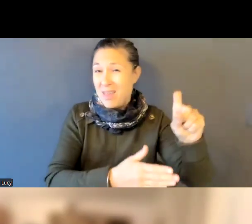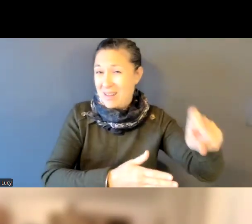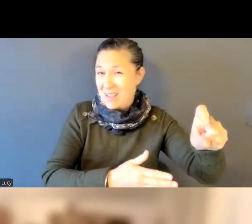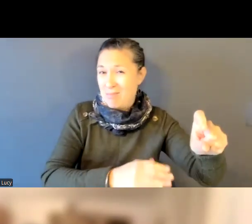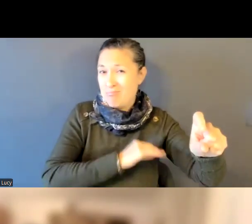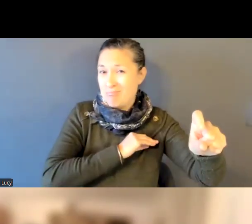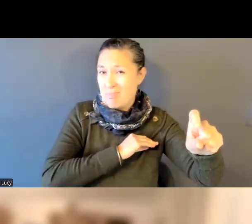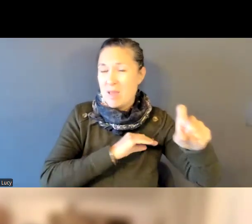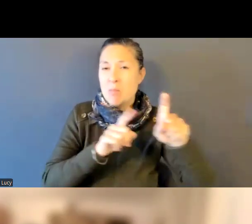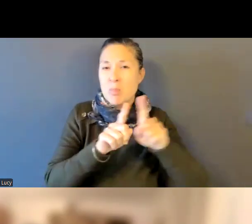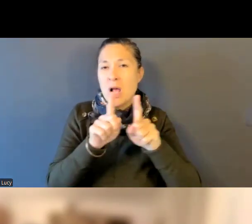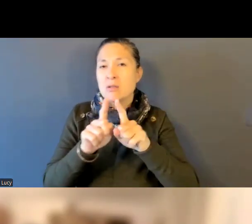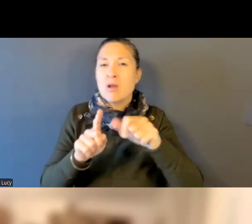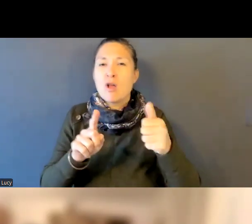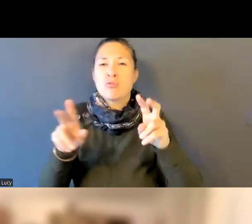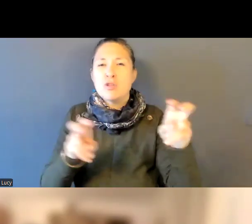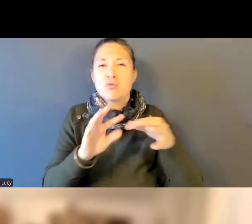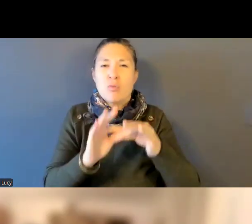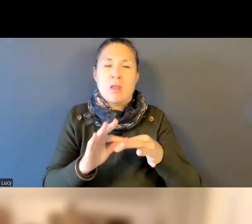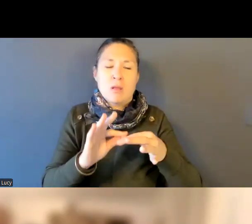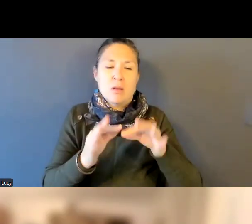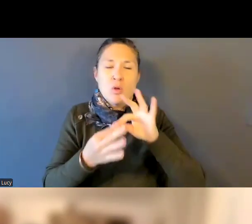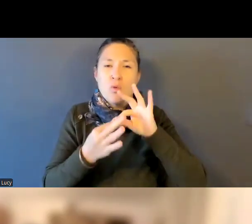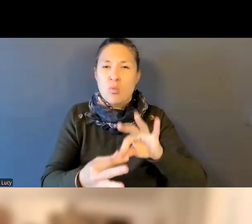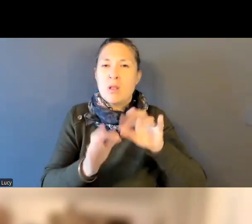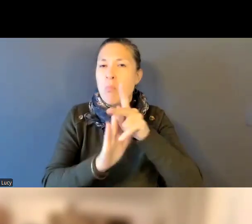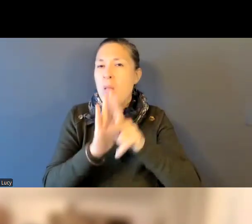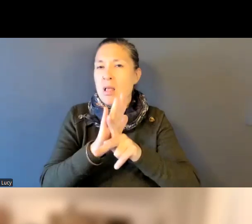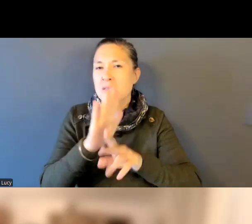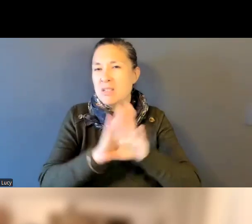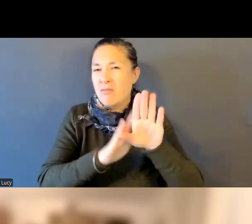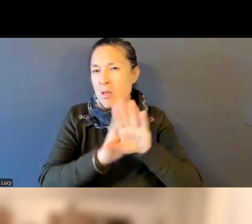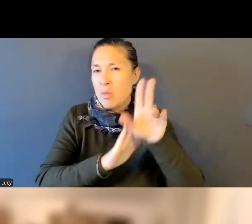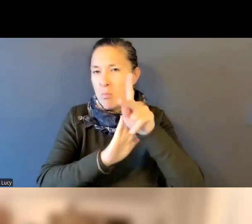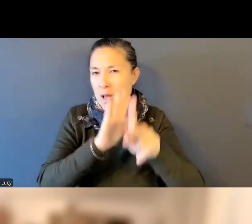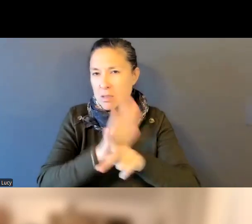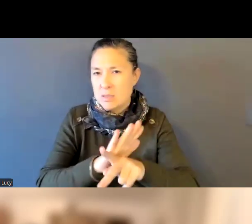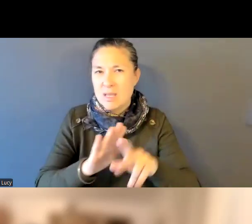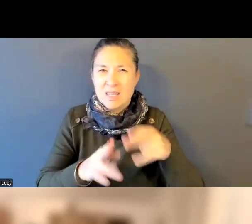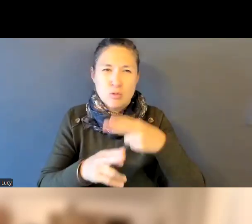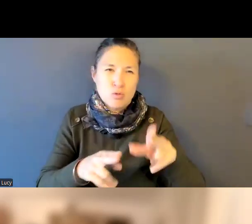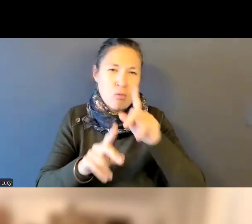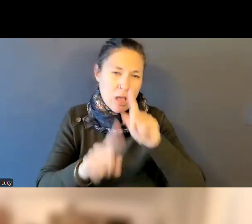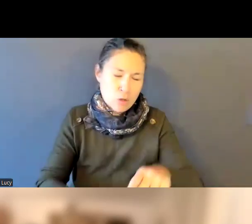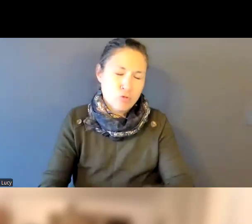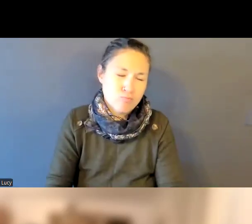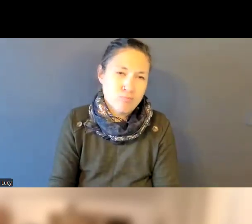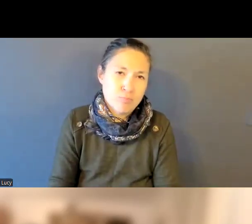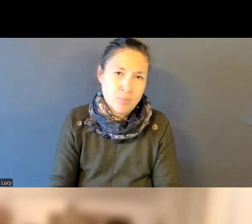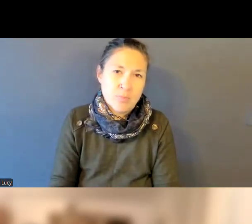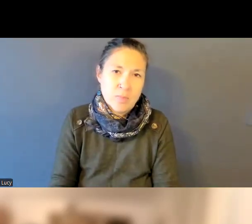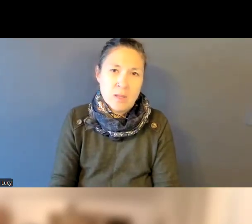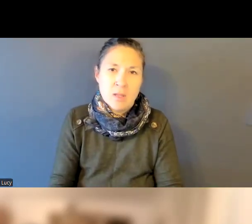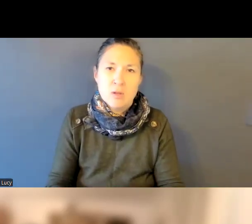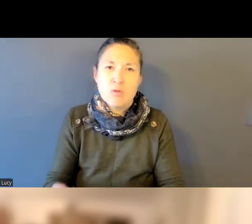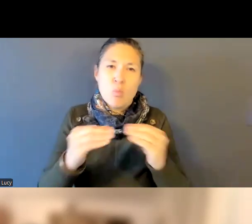go along with it. So hopefully that's a helpful, quick answer. There's much more we could talk about and get feedback